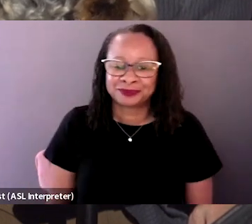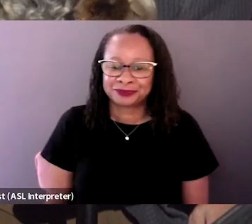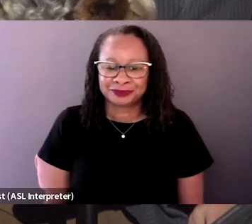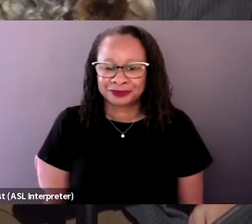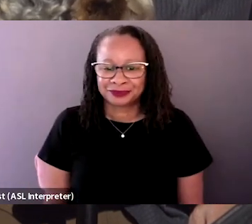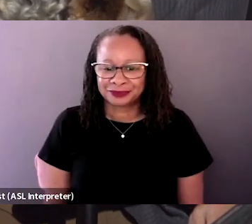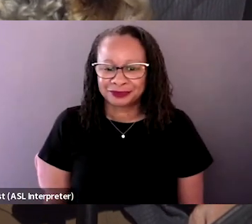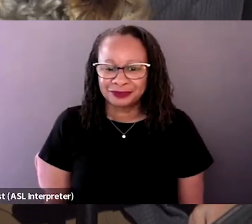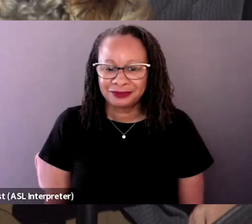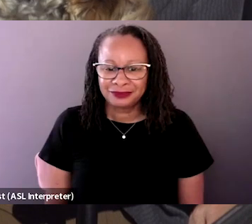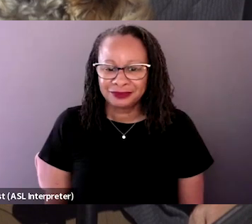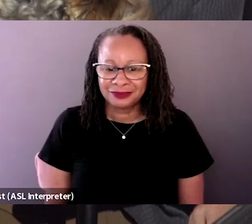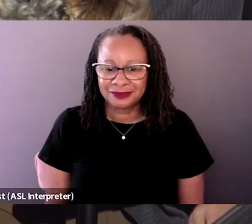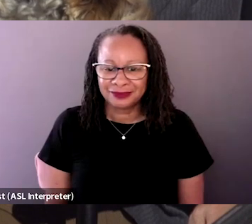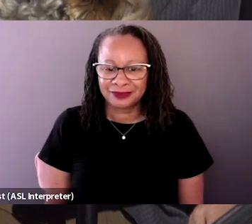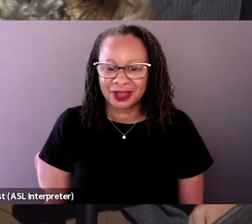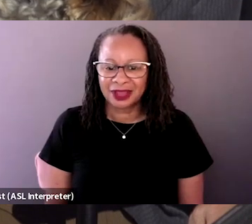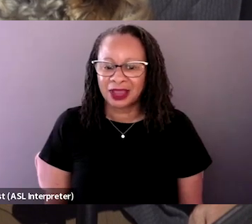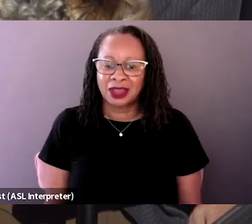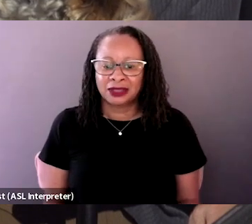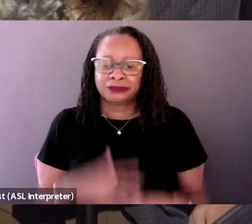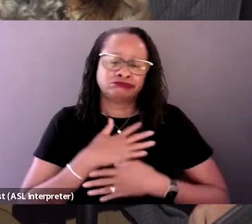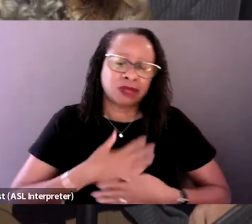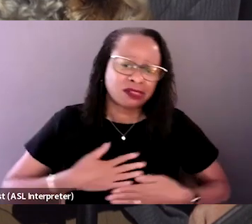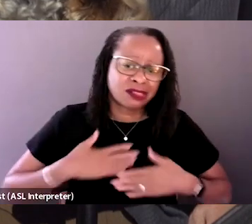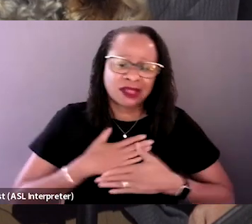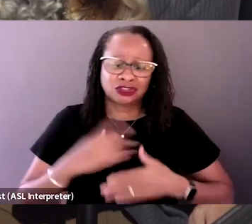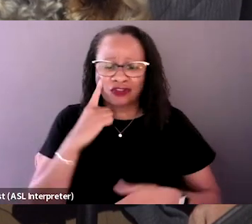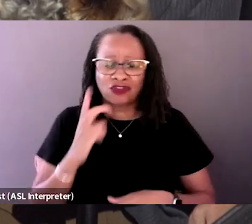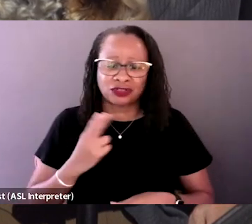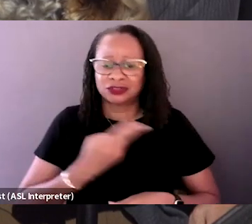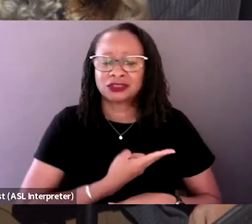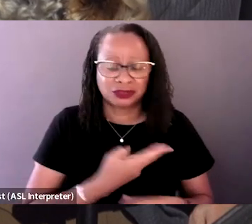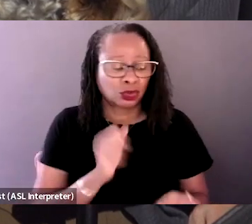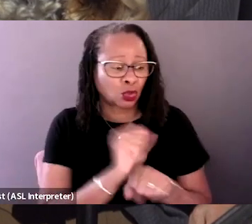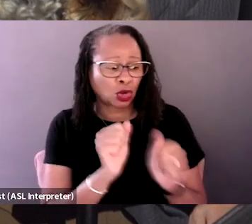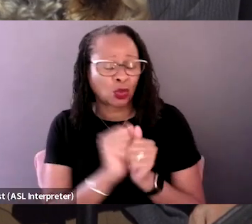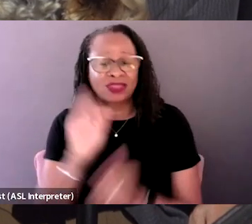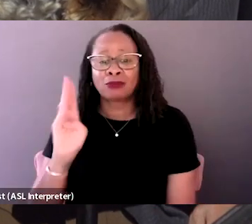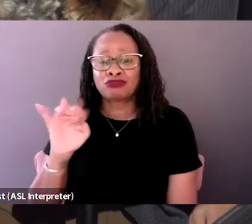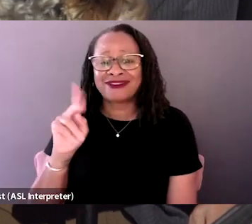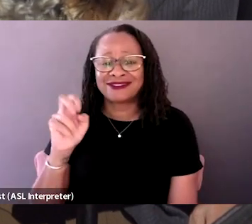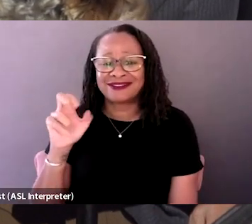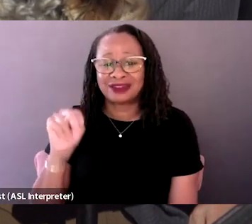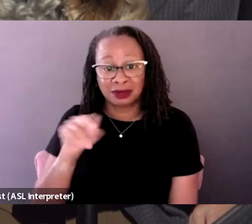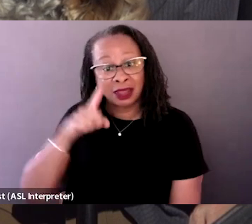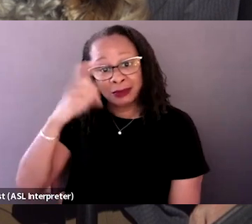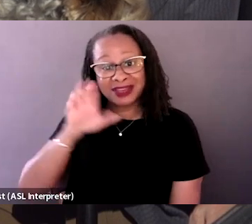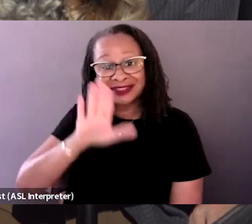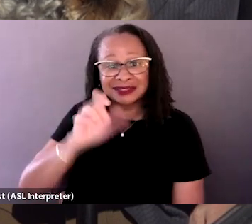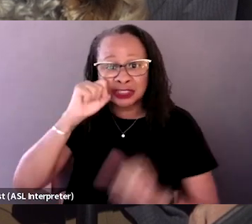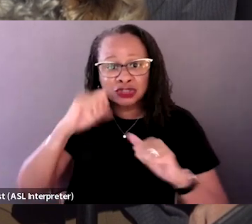tonight. It was such a pleasure for us to work with Brendan